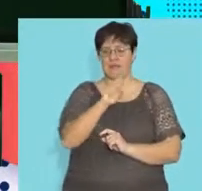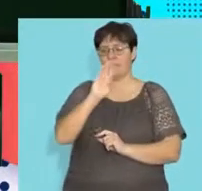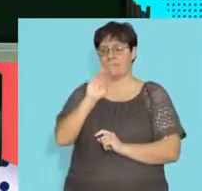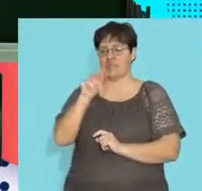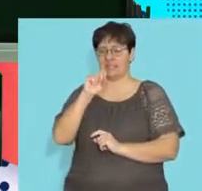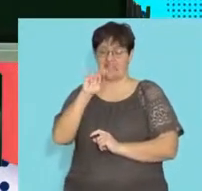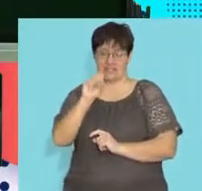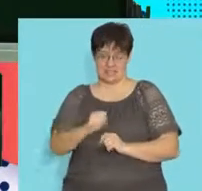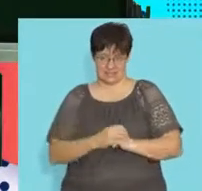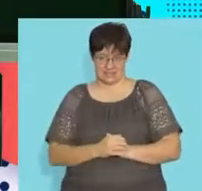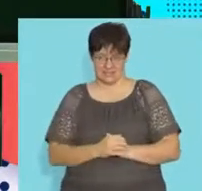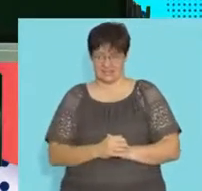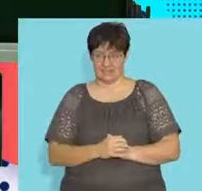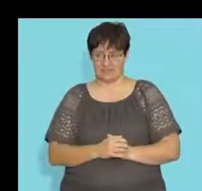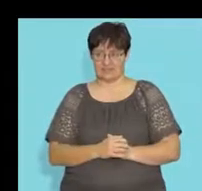and bases.